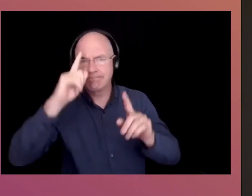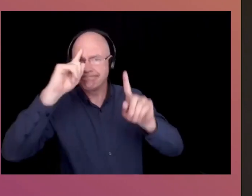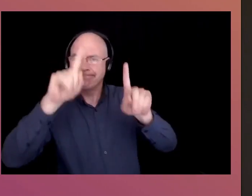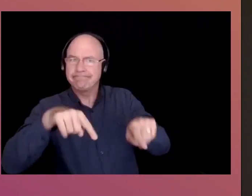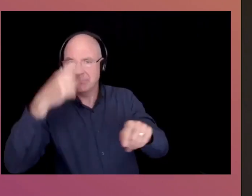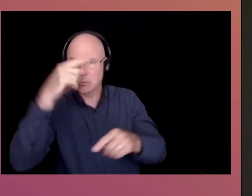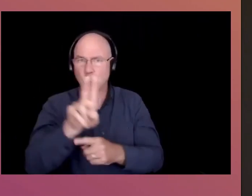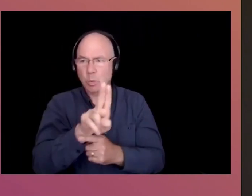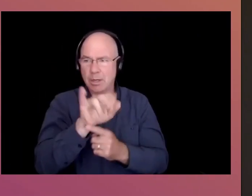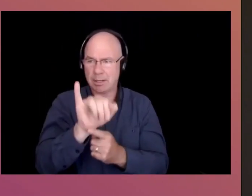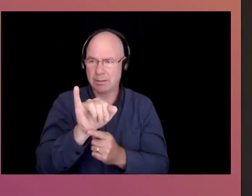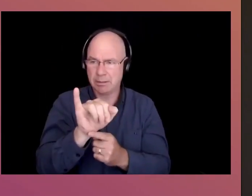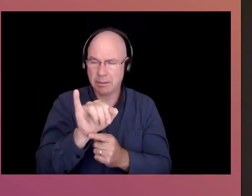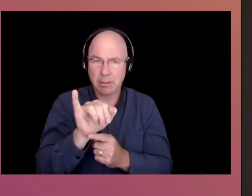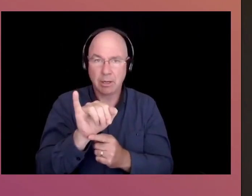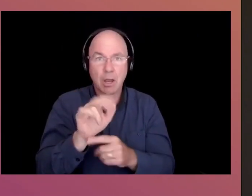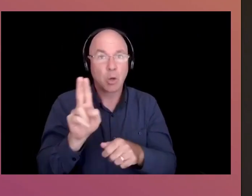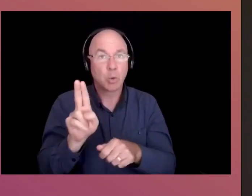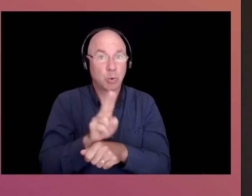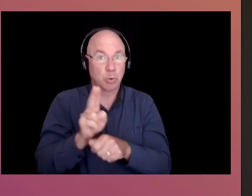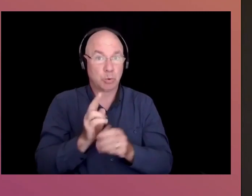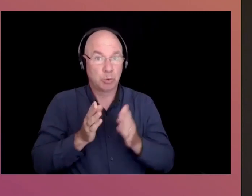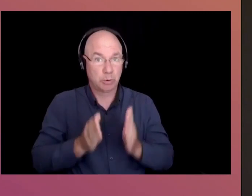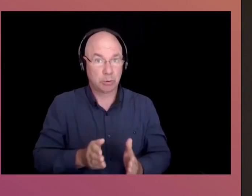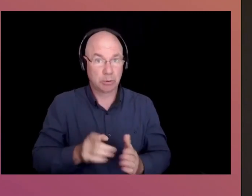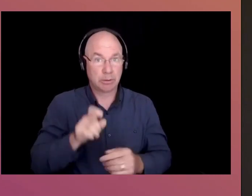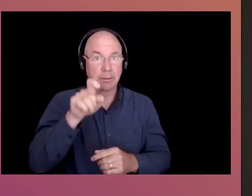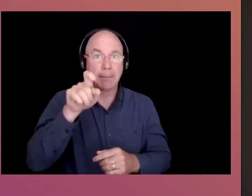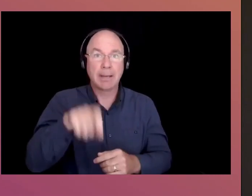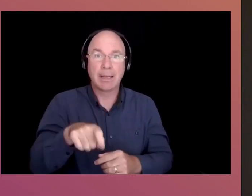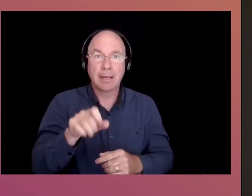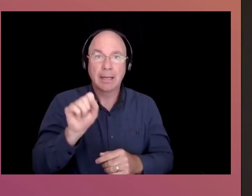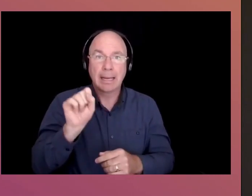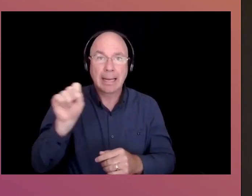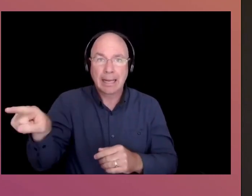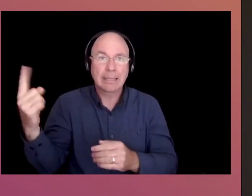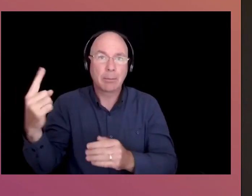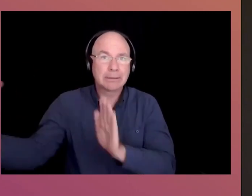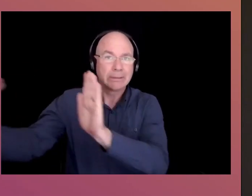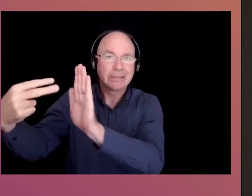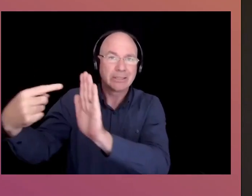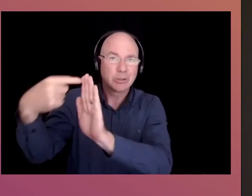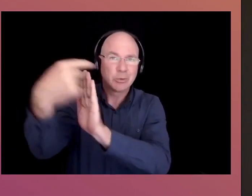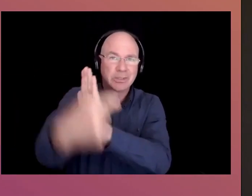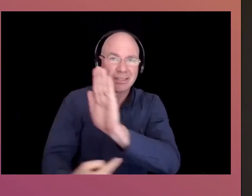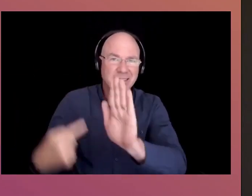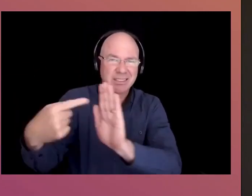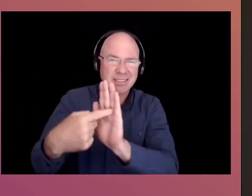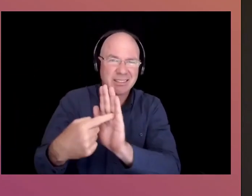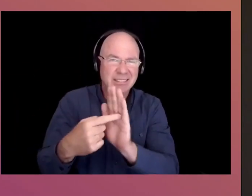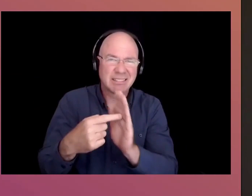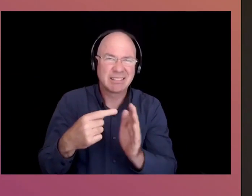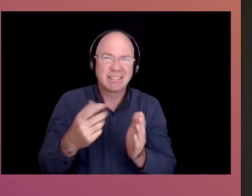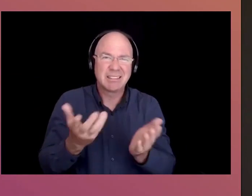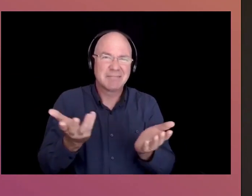components, but users have to always ask someone to see their screen, and such function doesn't work for